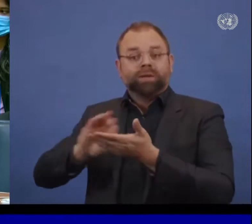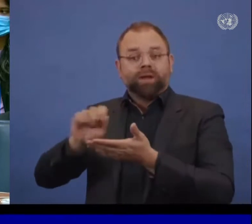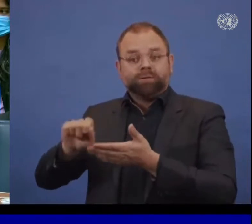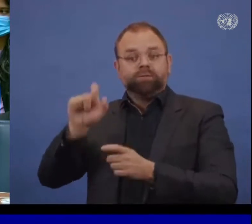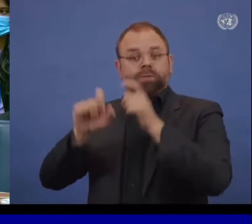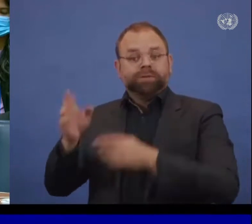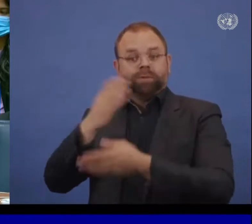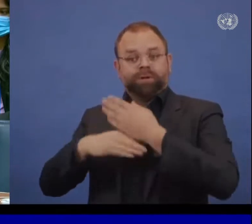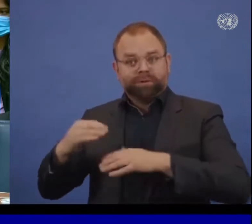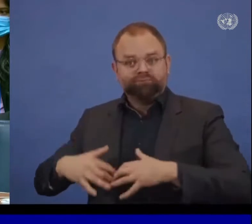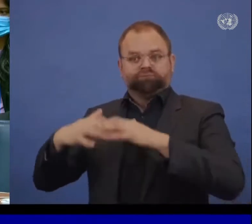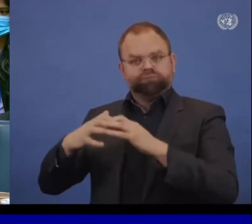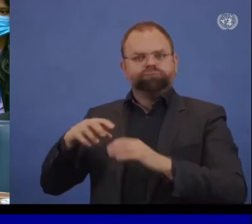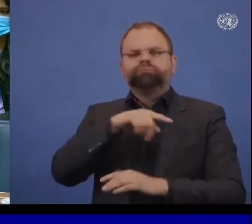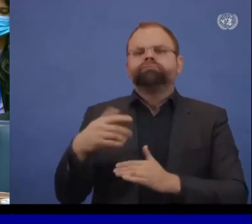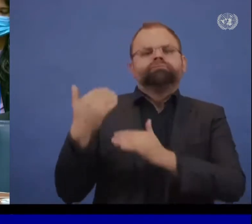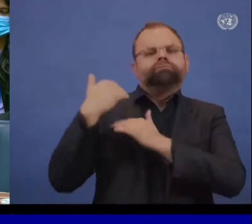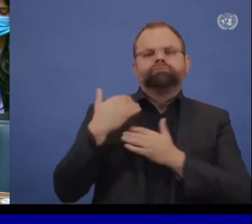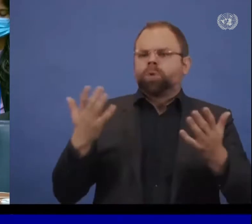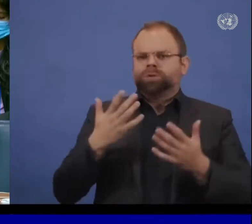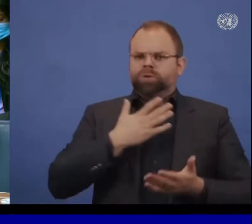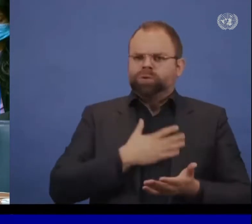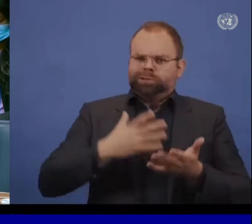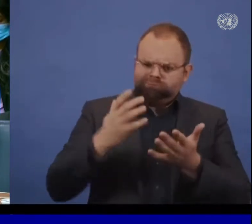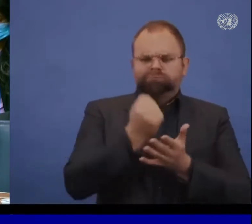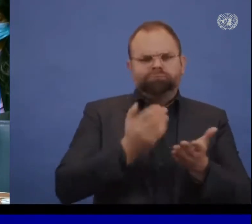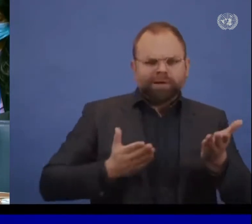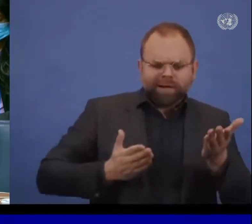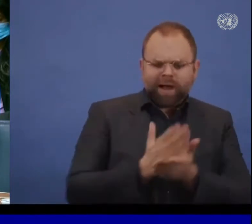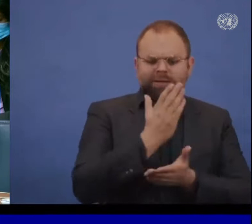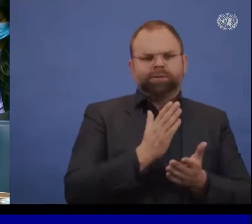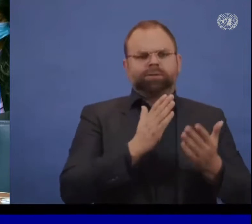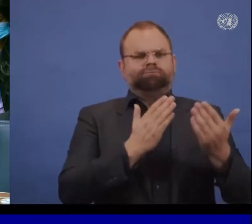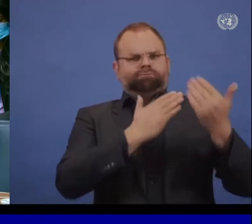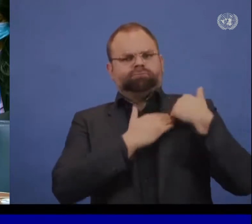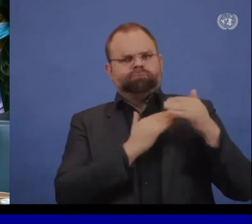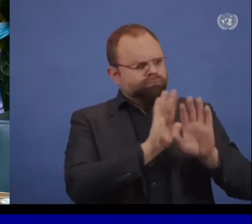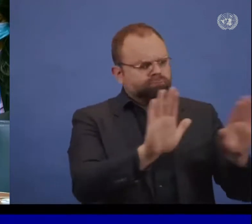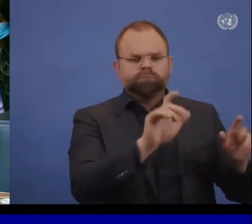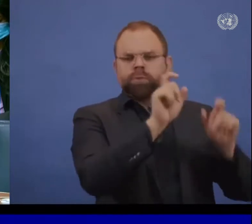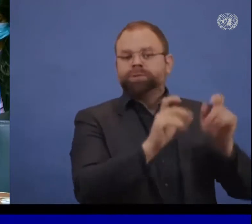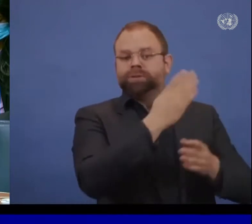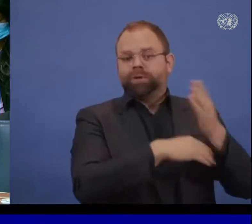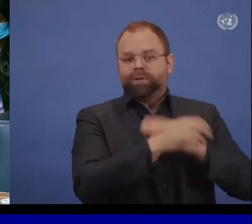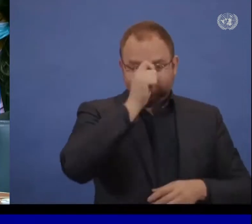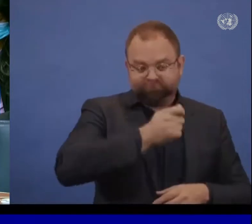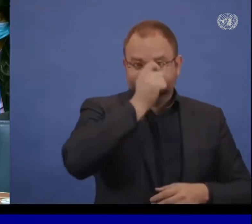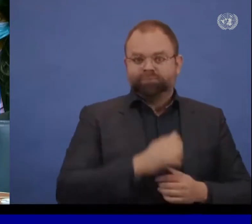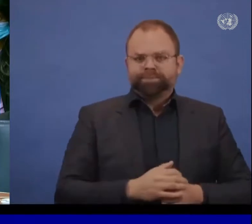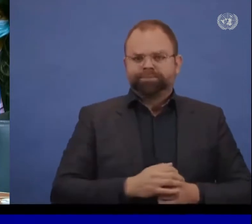needs of disabled persons with a number of national action plans covering employment, accessibility, provisions